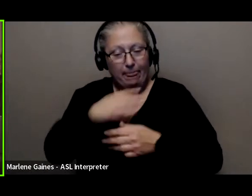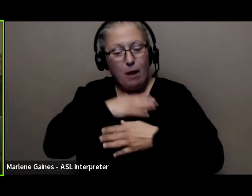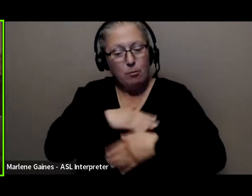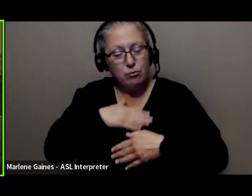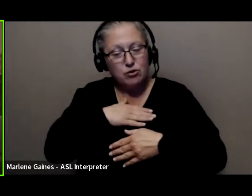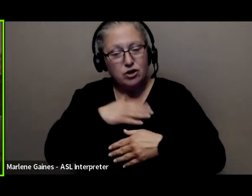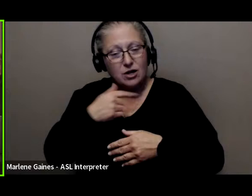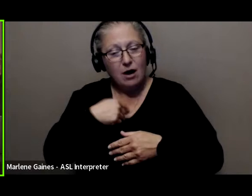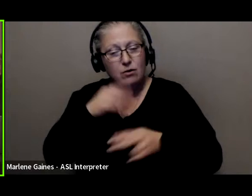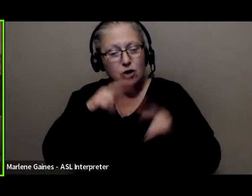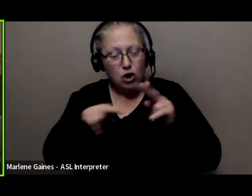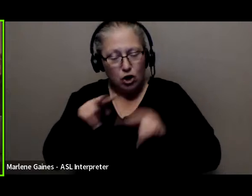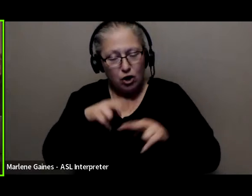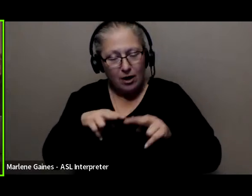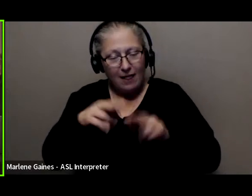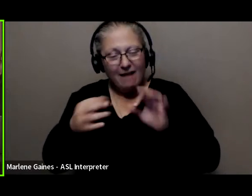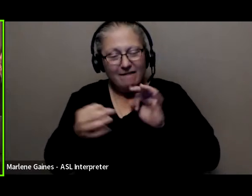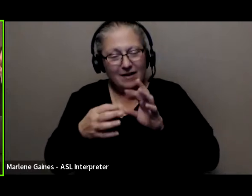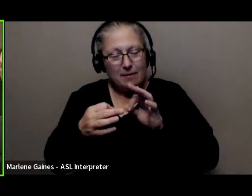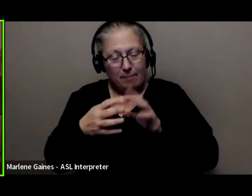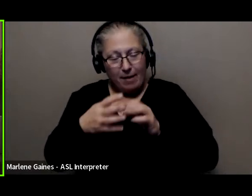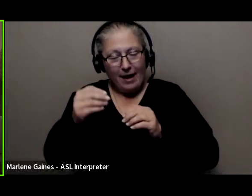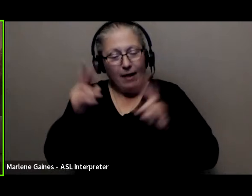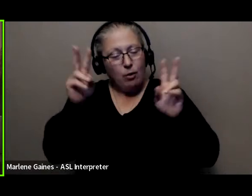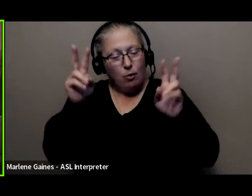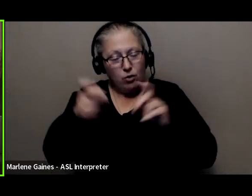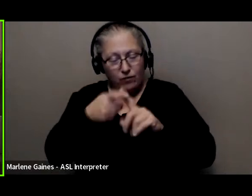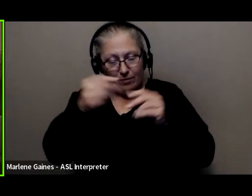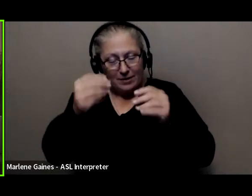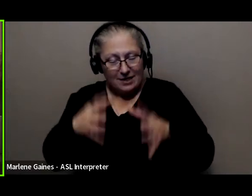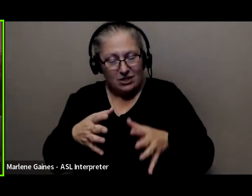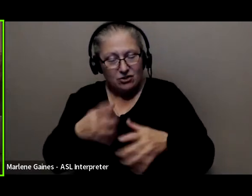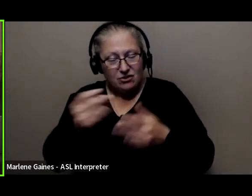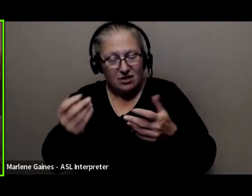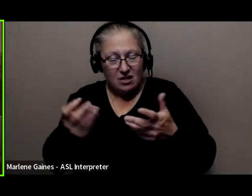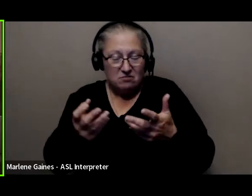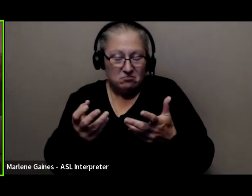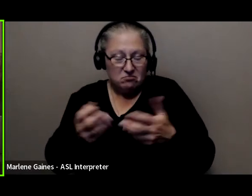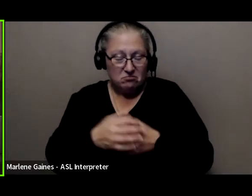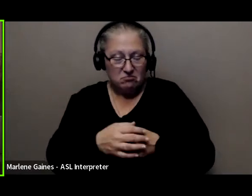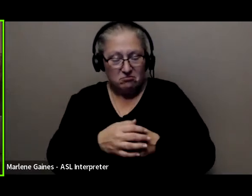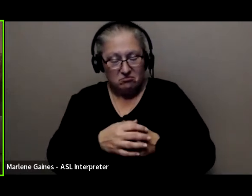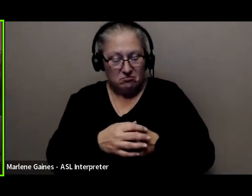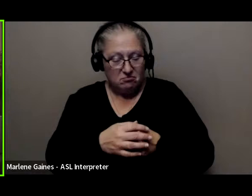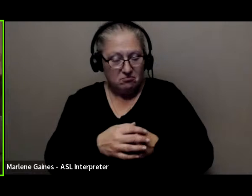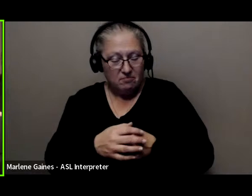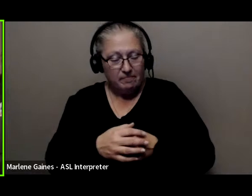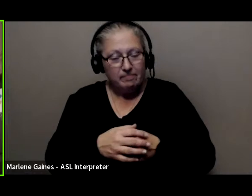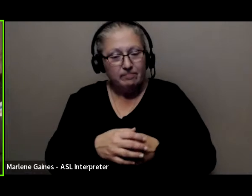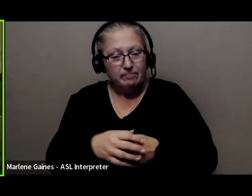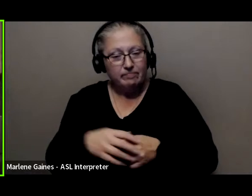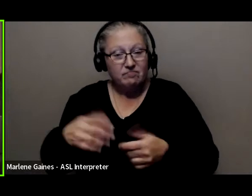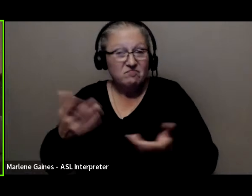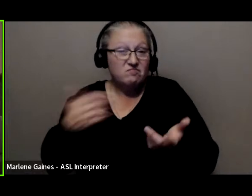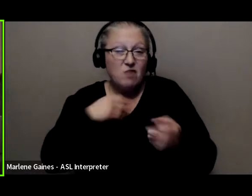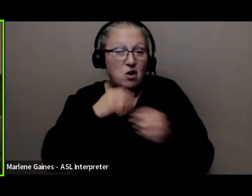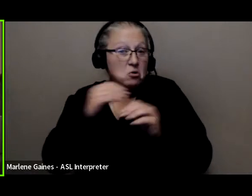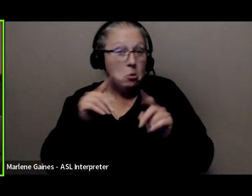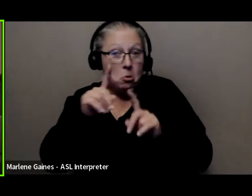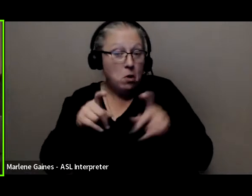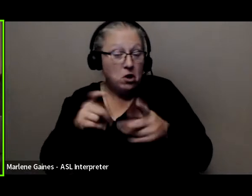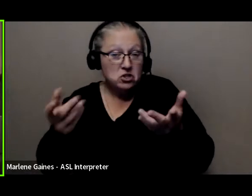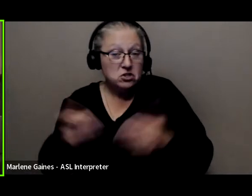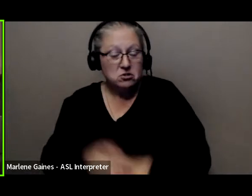I was just looking through the feedback and the quotes from the teachers, and yeah, I don't really have any